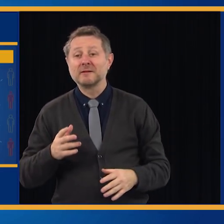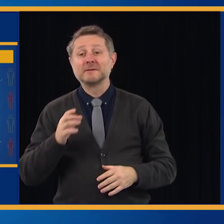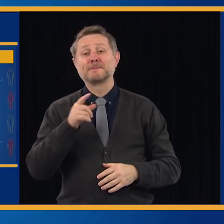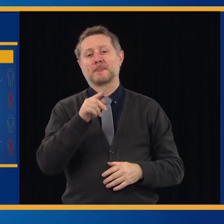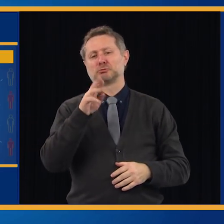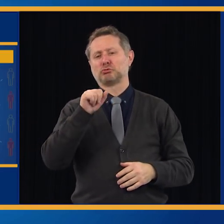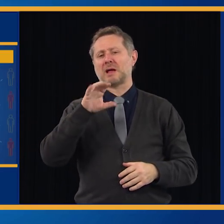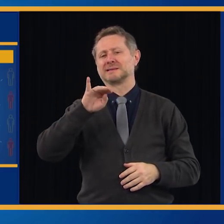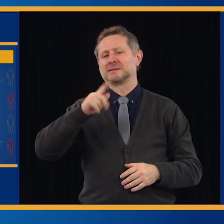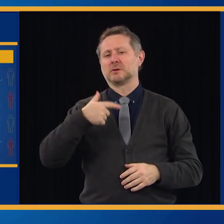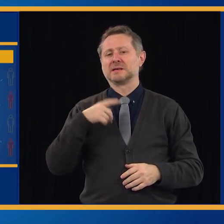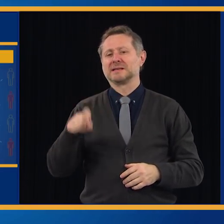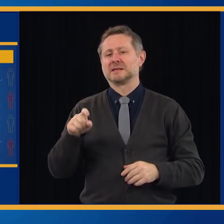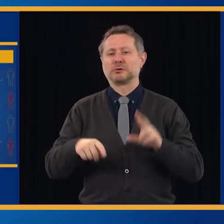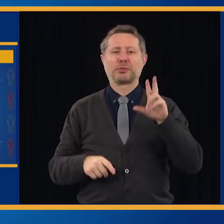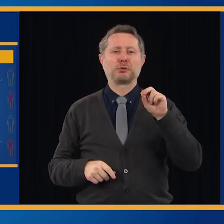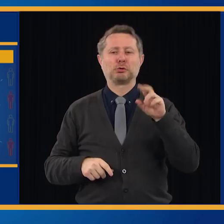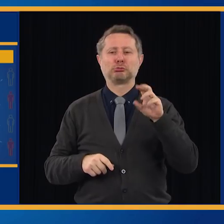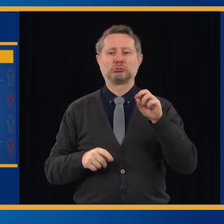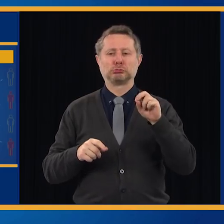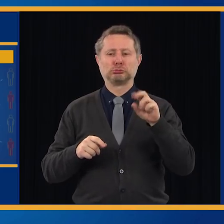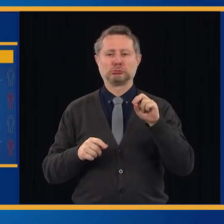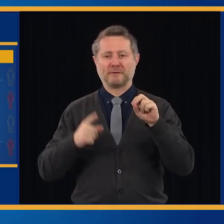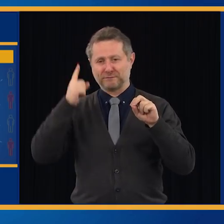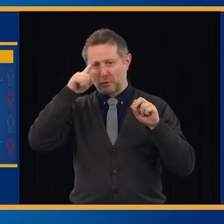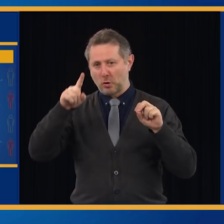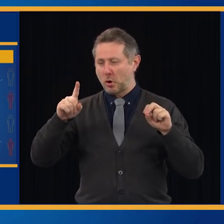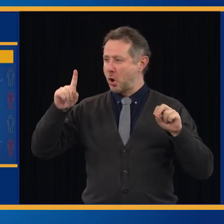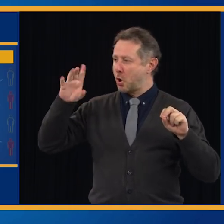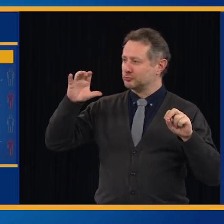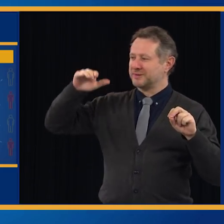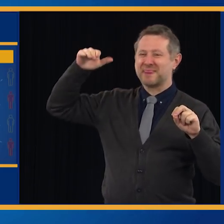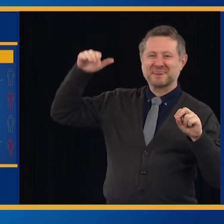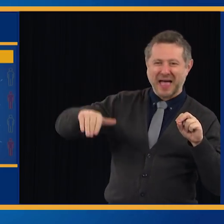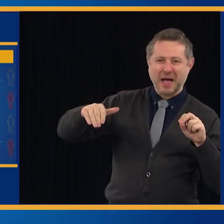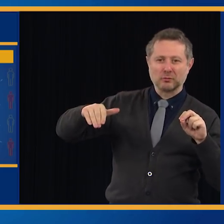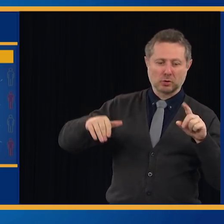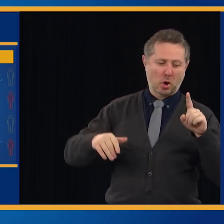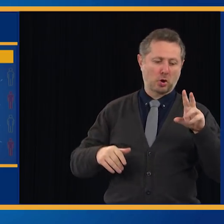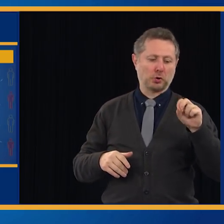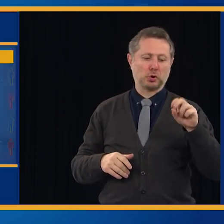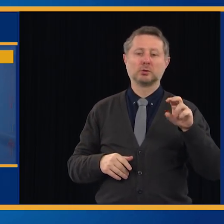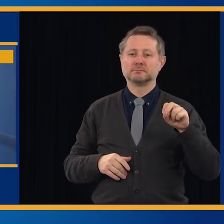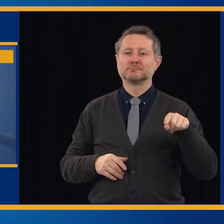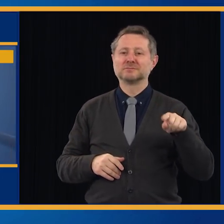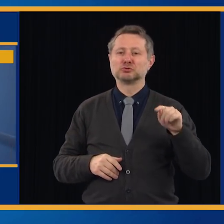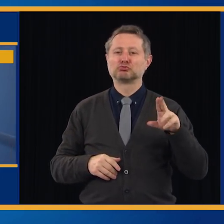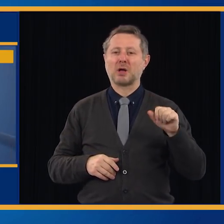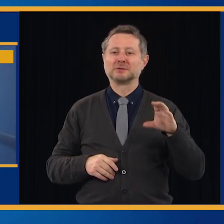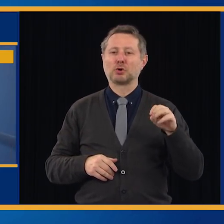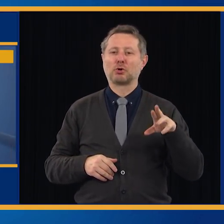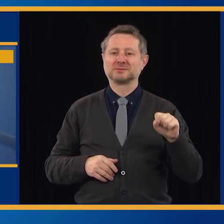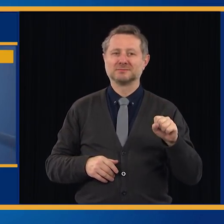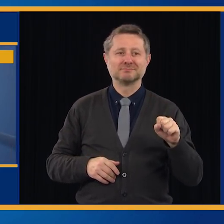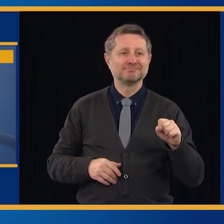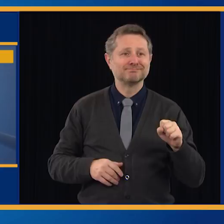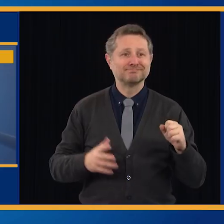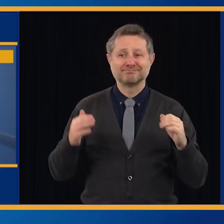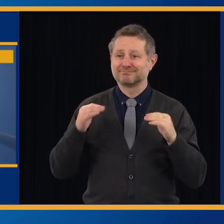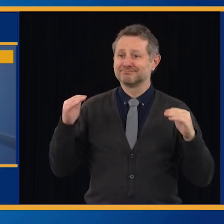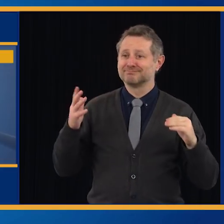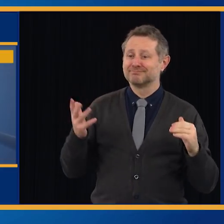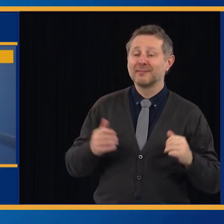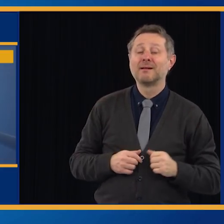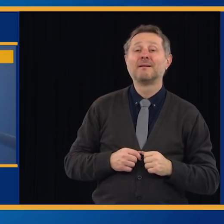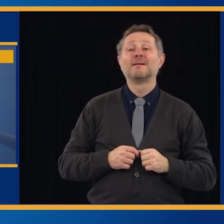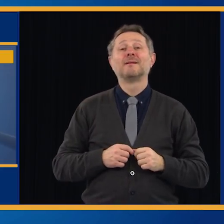tracers for every 100,000 people. So that's a data point. That's what it means to have tracing in place.